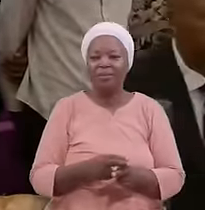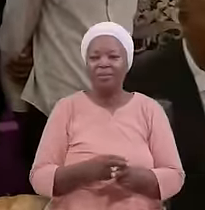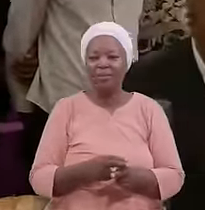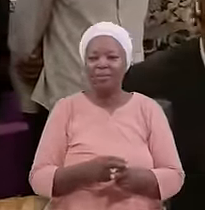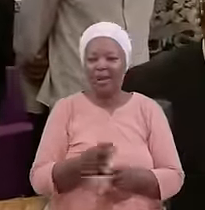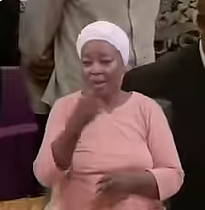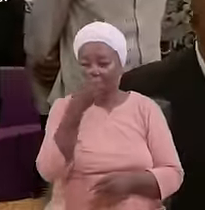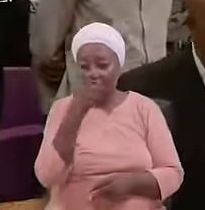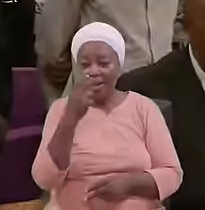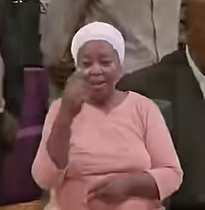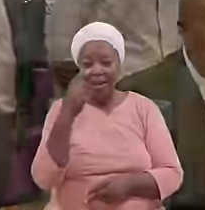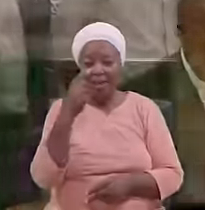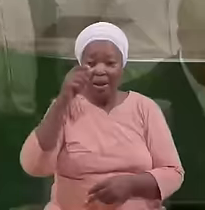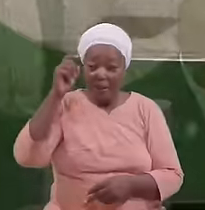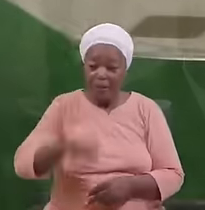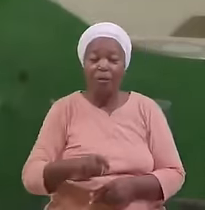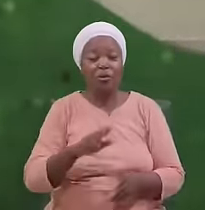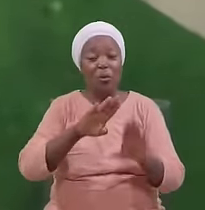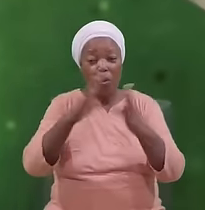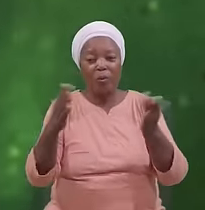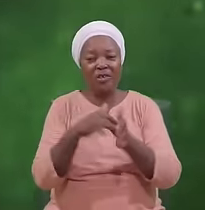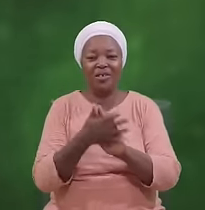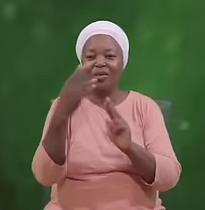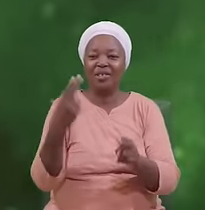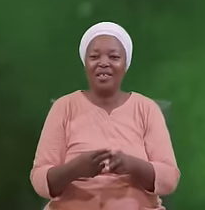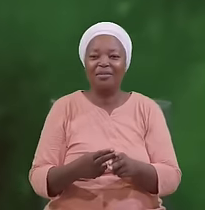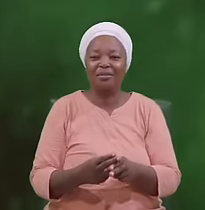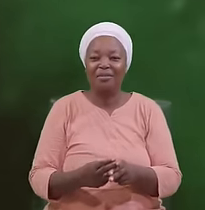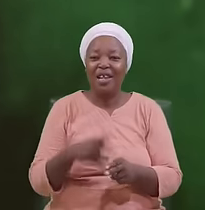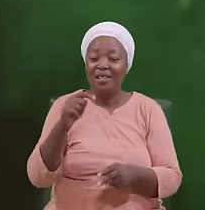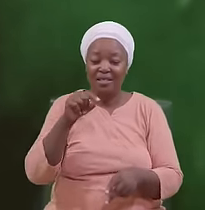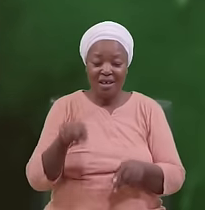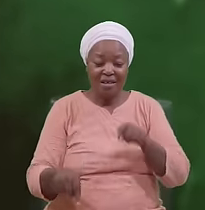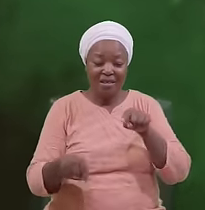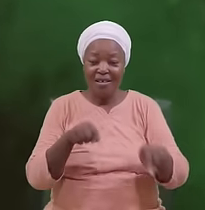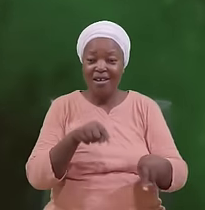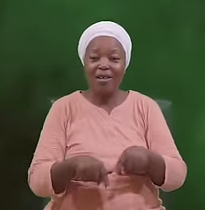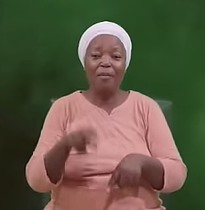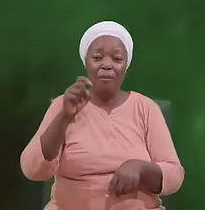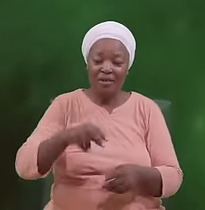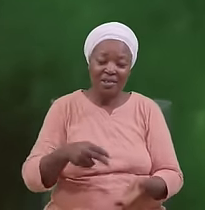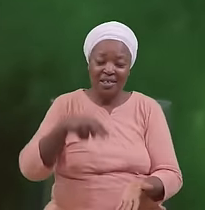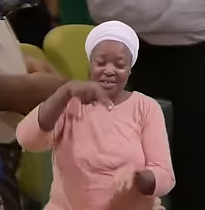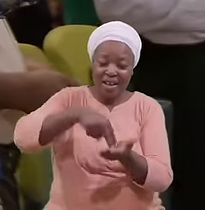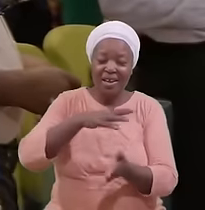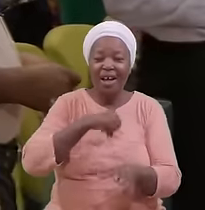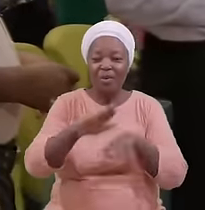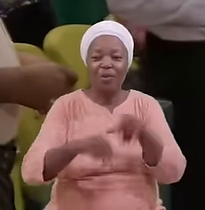Blind eyes must open. Yeah. The lame must rise up and